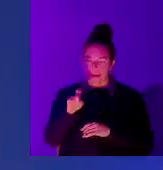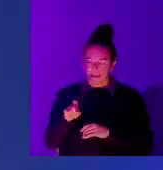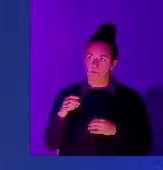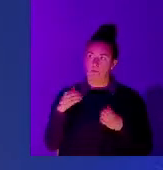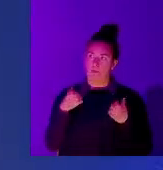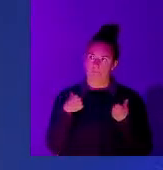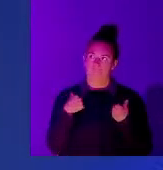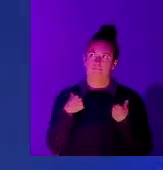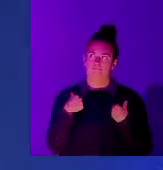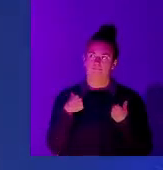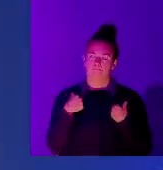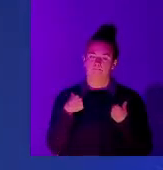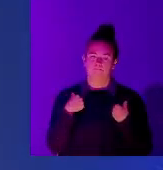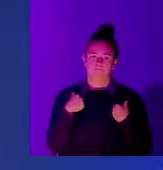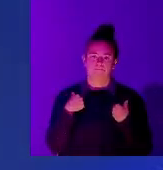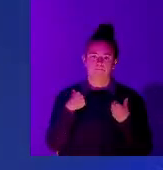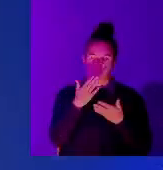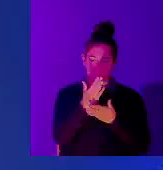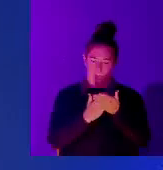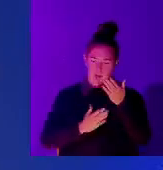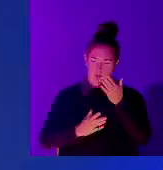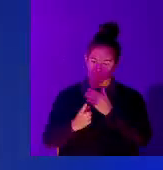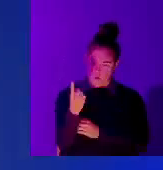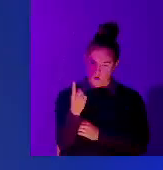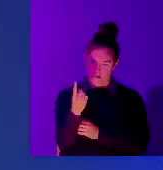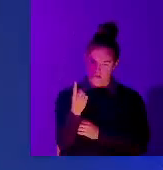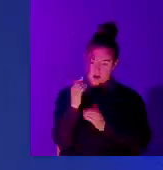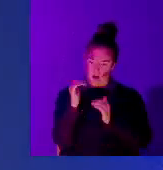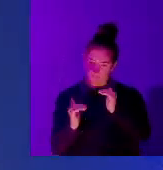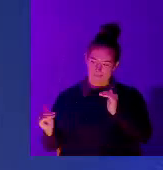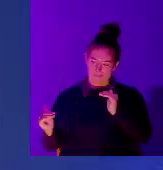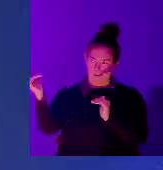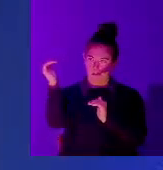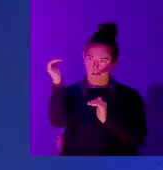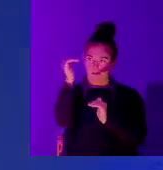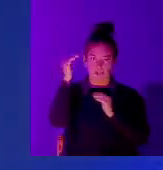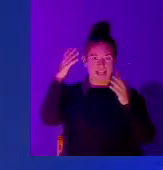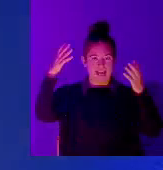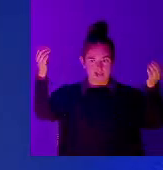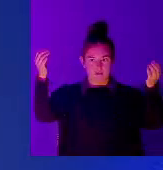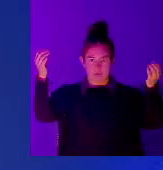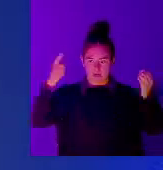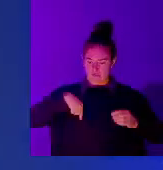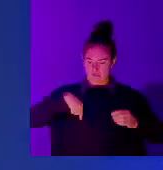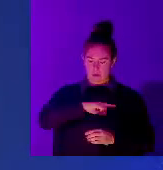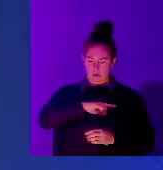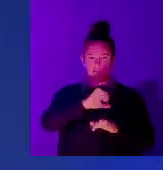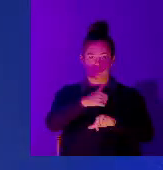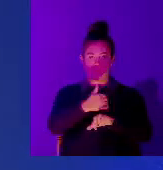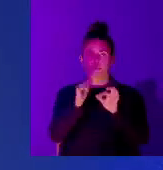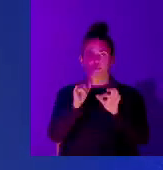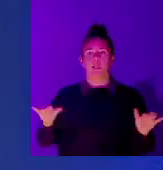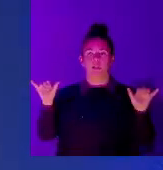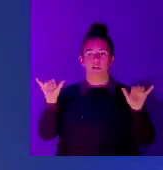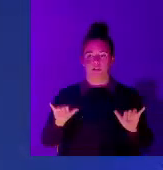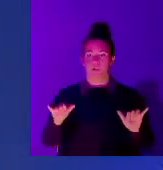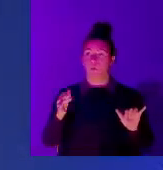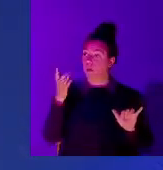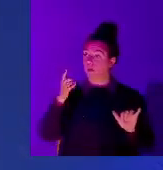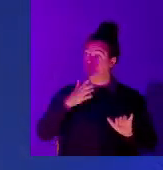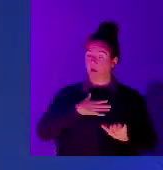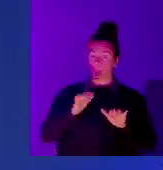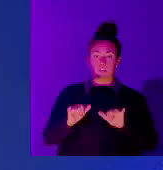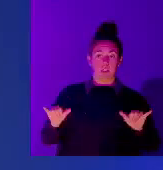above us, outside of us, to set the standard. because my standard will be different than your